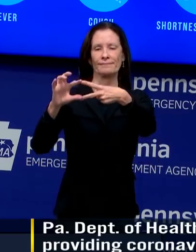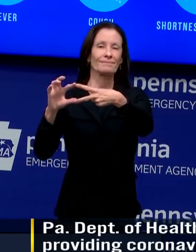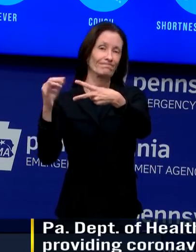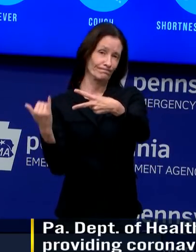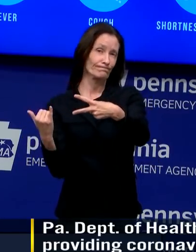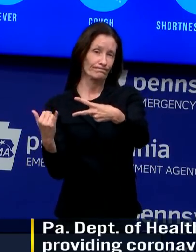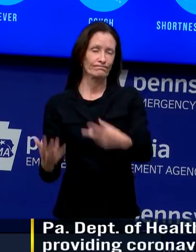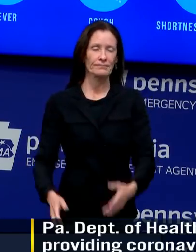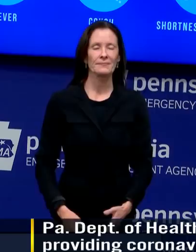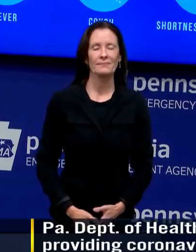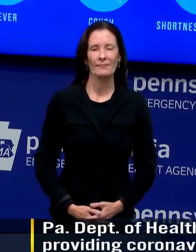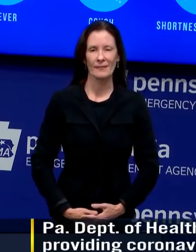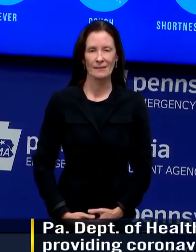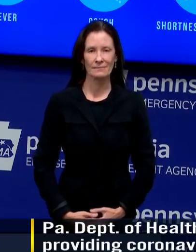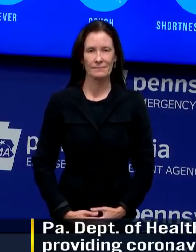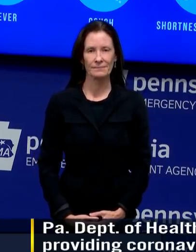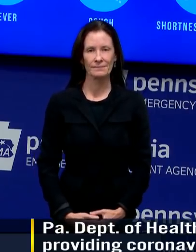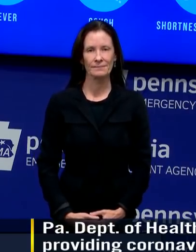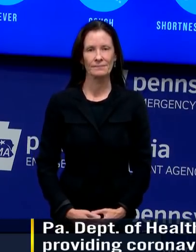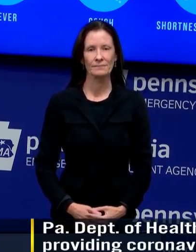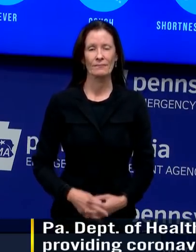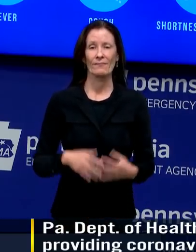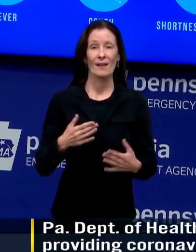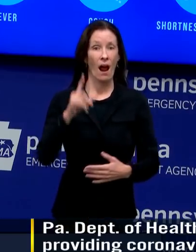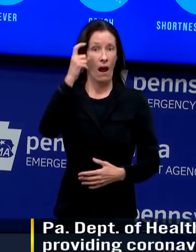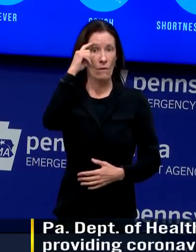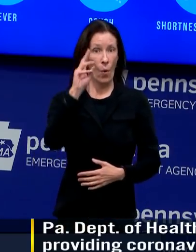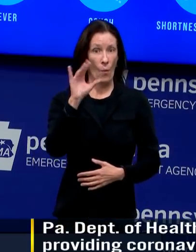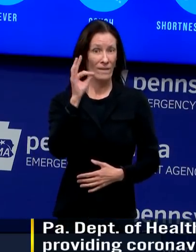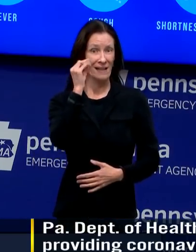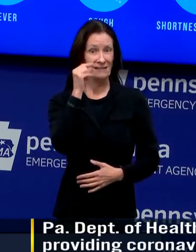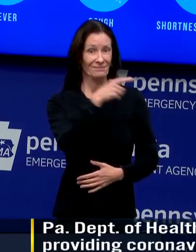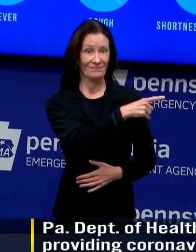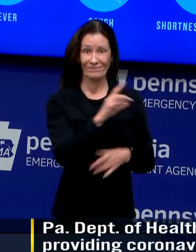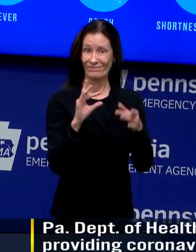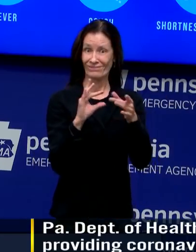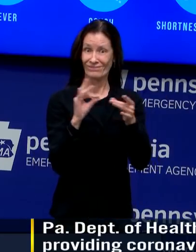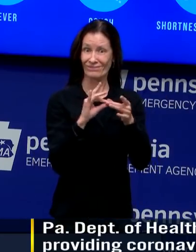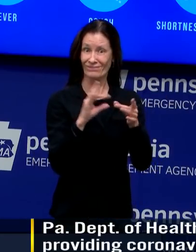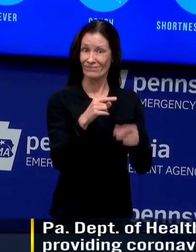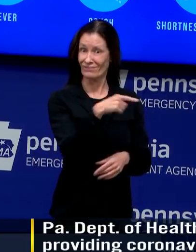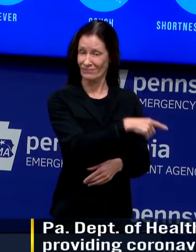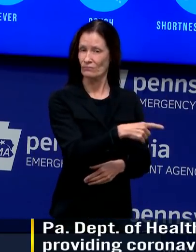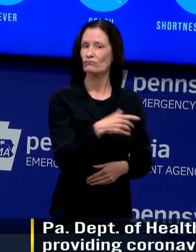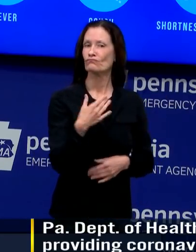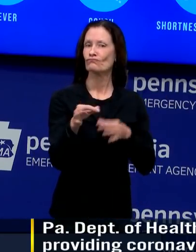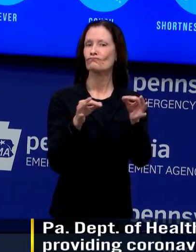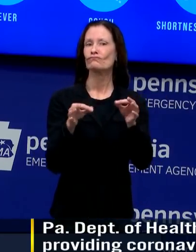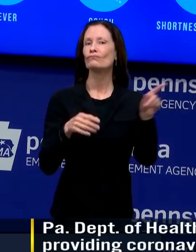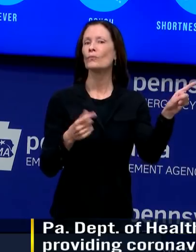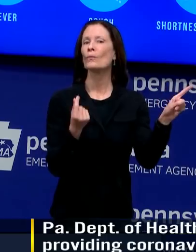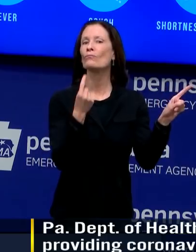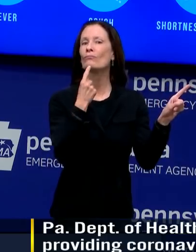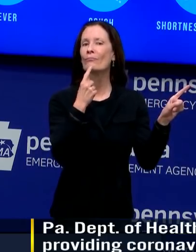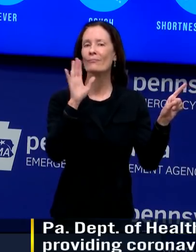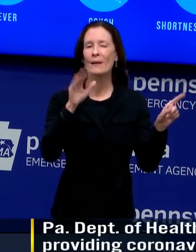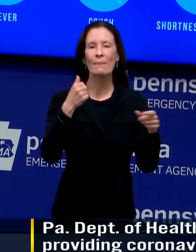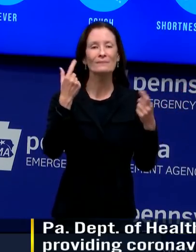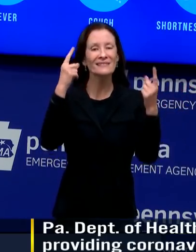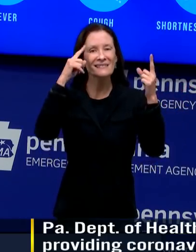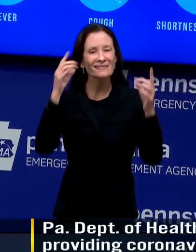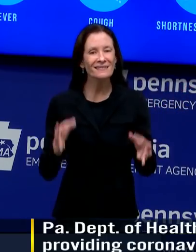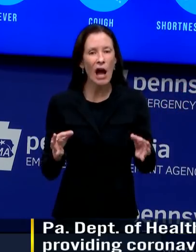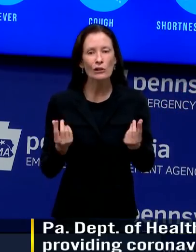out a plan that makes data-driven decisions that are in the best interest of public health. We have to be